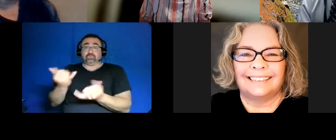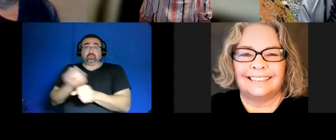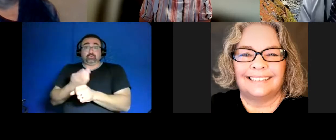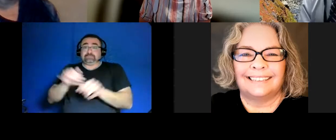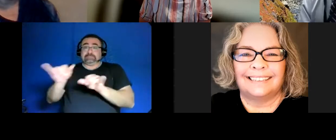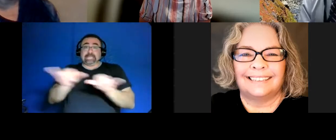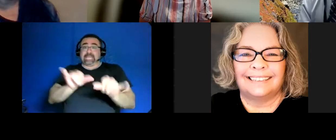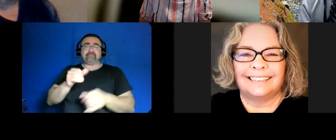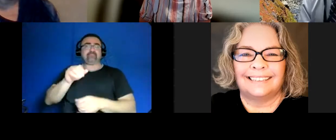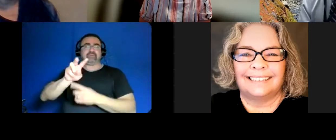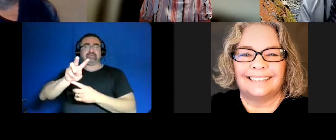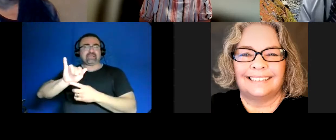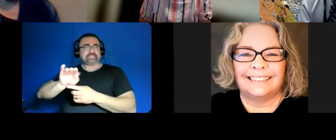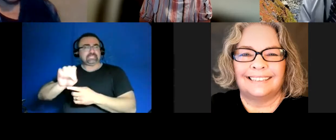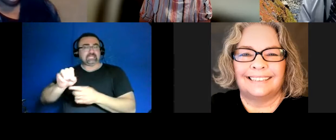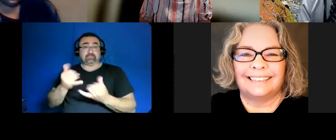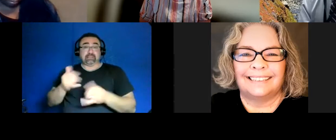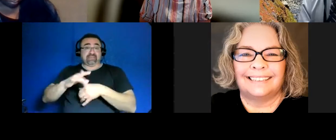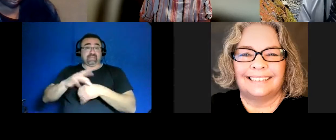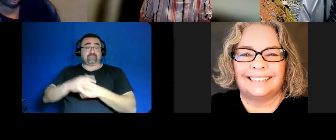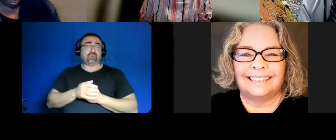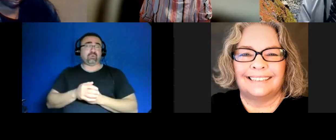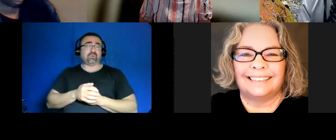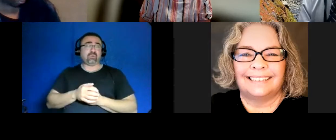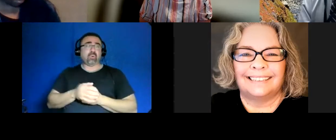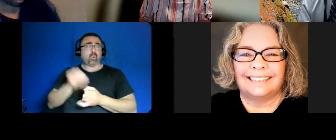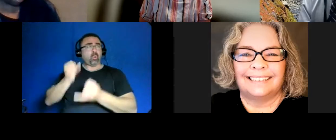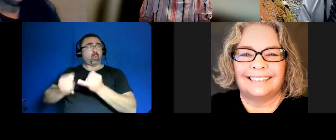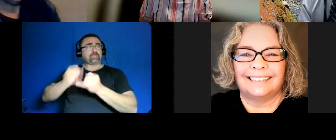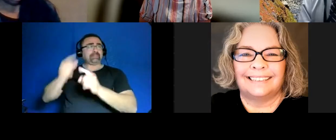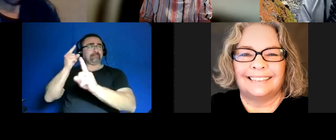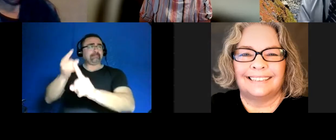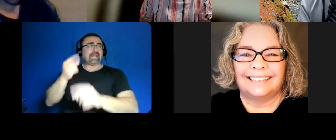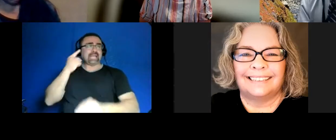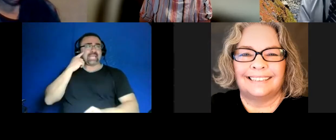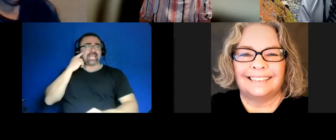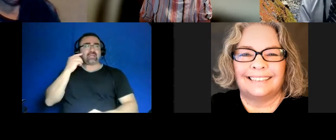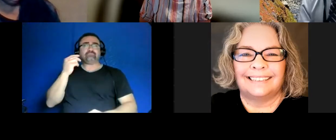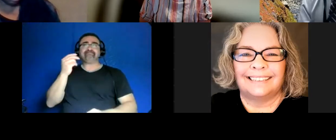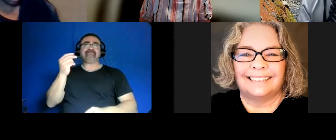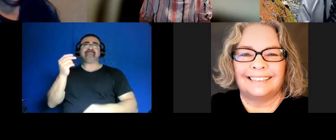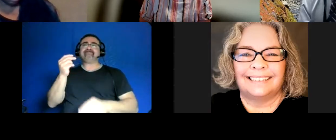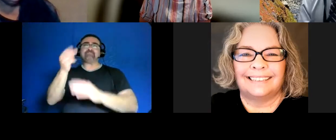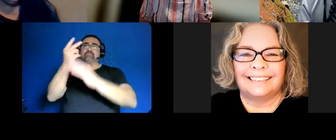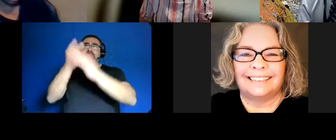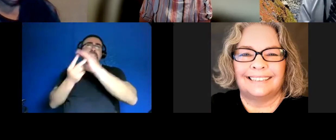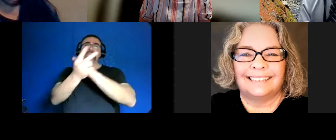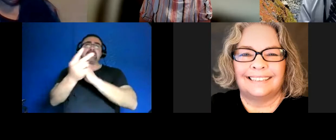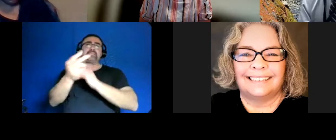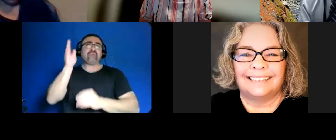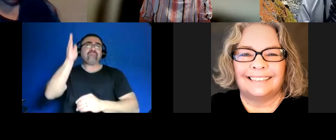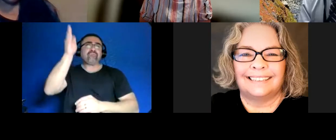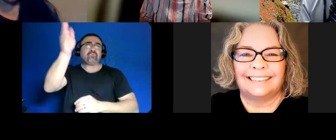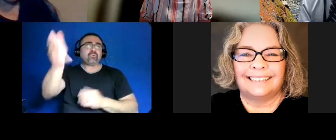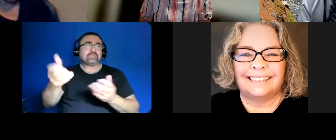available. You know, ultimately, I think if we look downstream about this, we may be